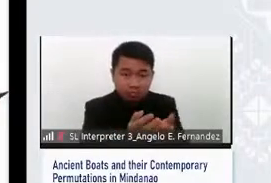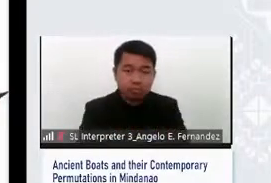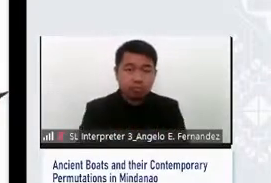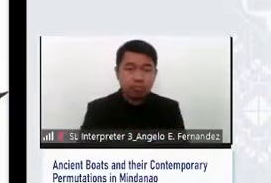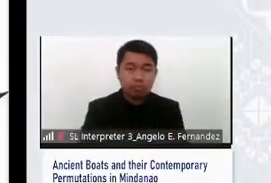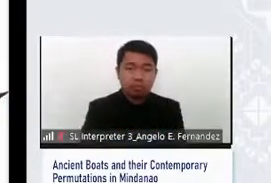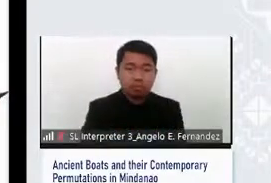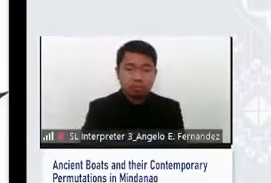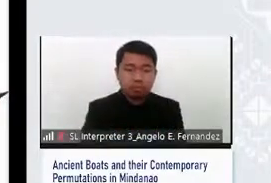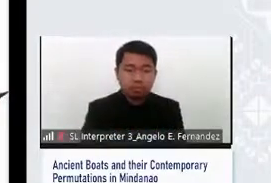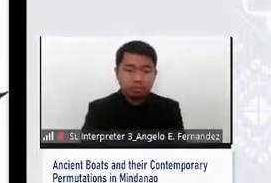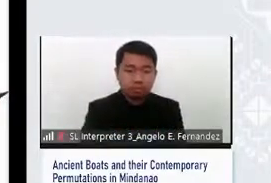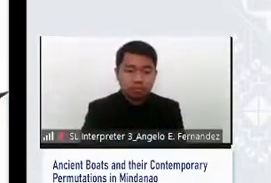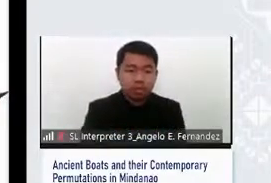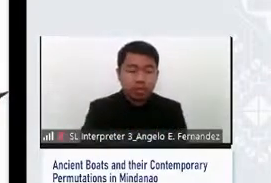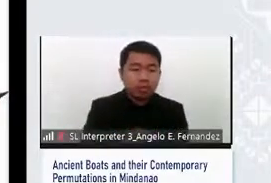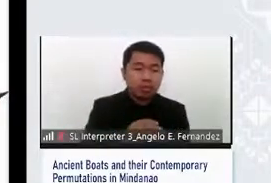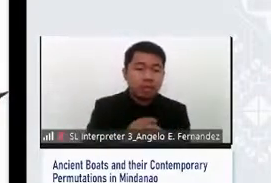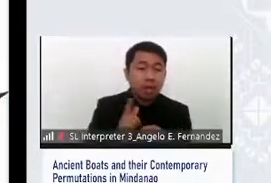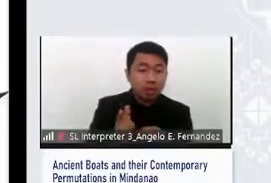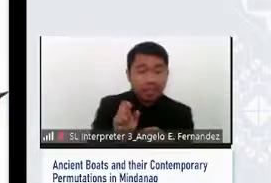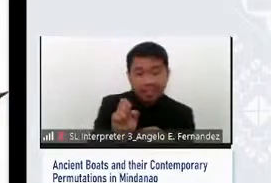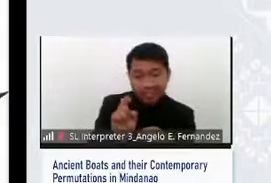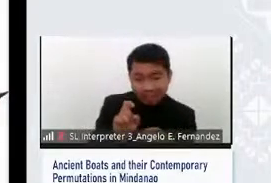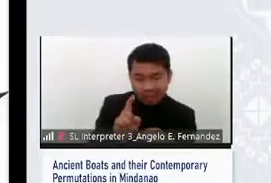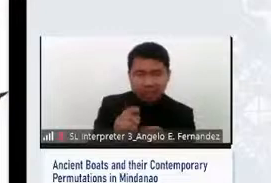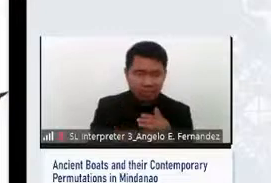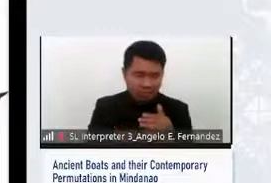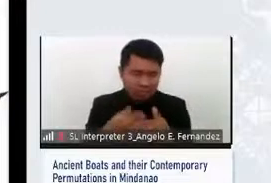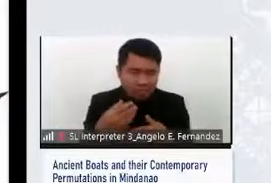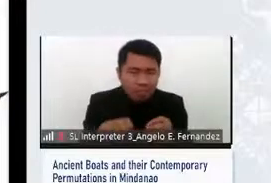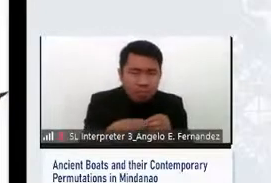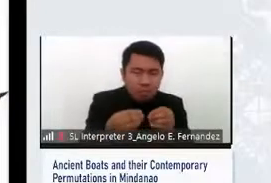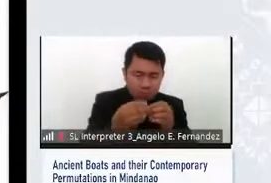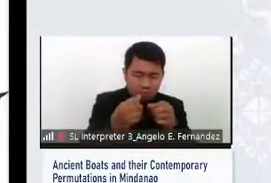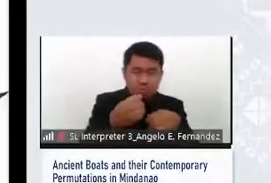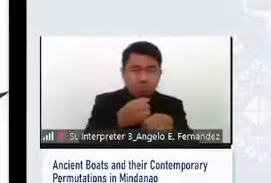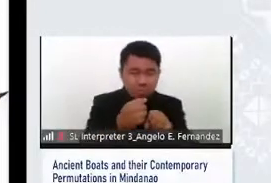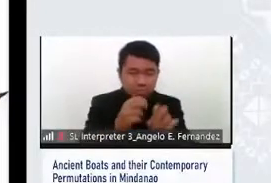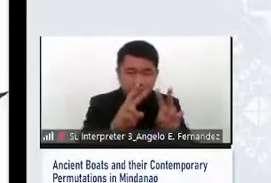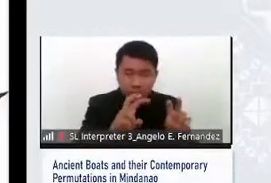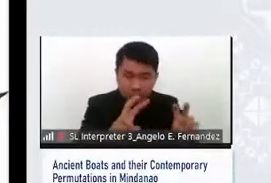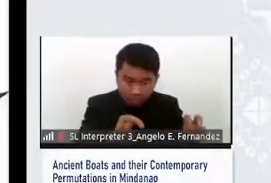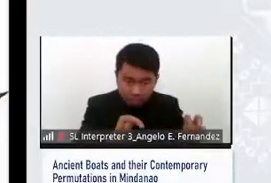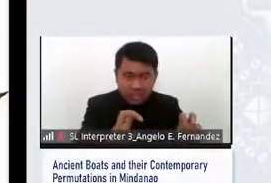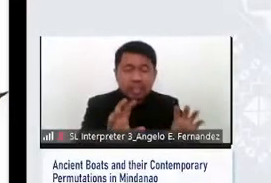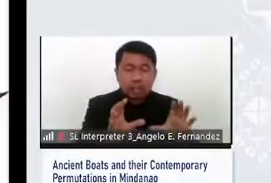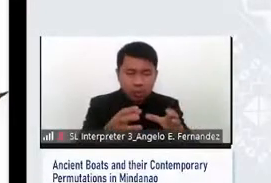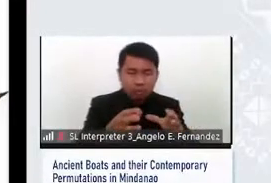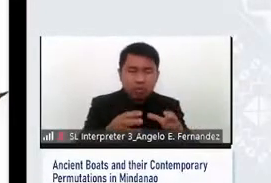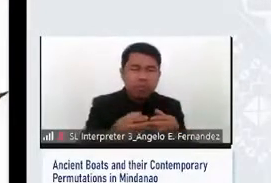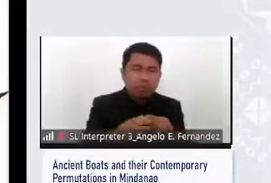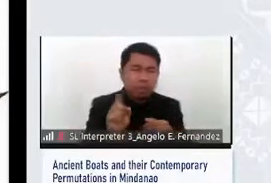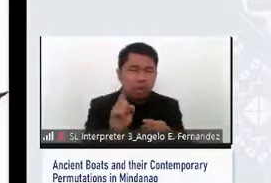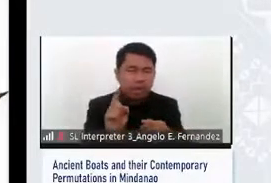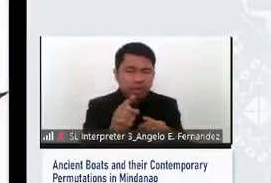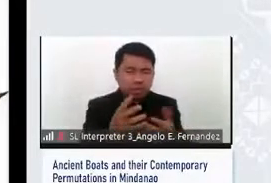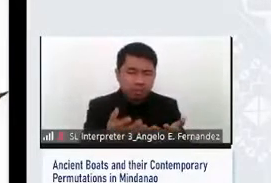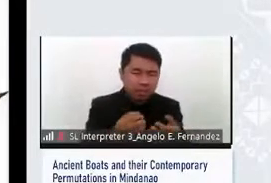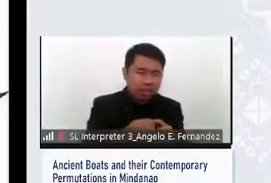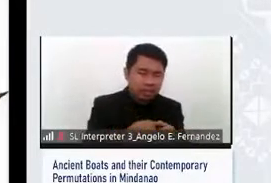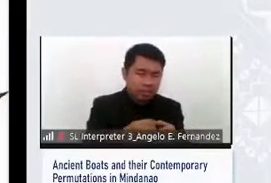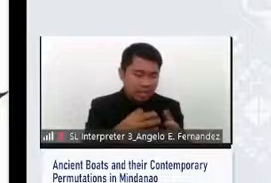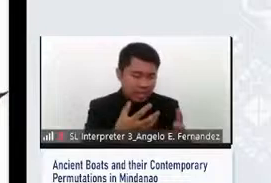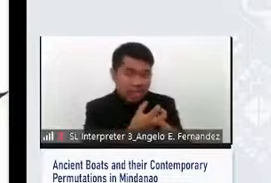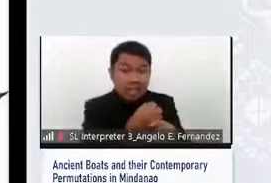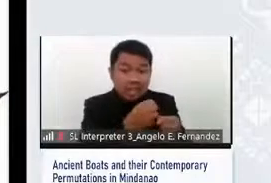In 2011, another series of investigations were commenced under the theme Reviving the Legacy of the Butuan Boats, as you can see in